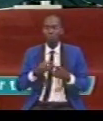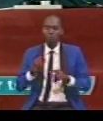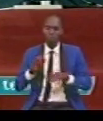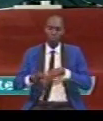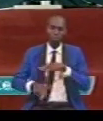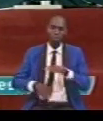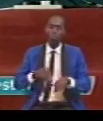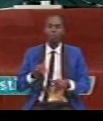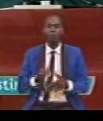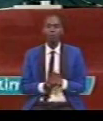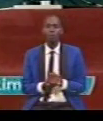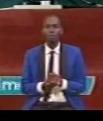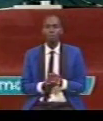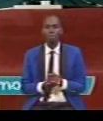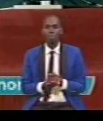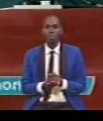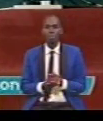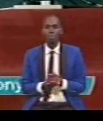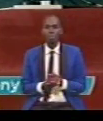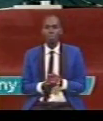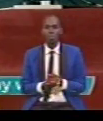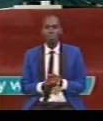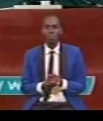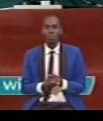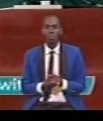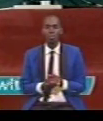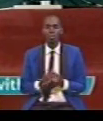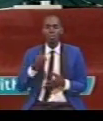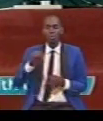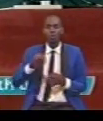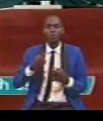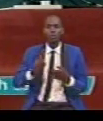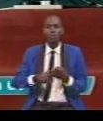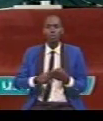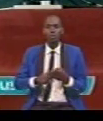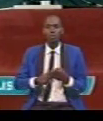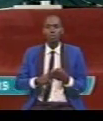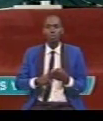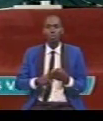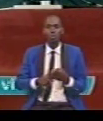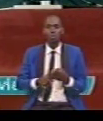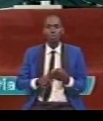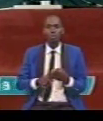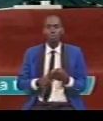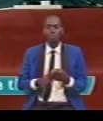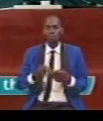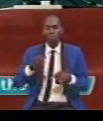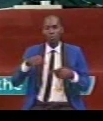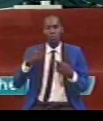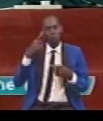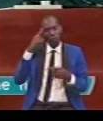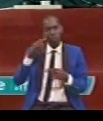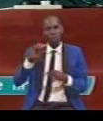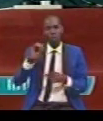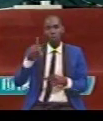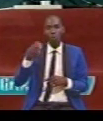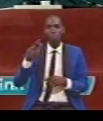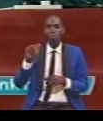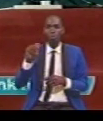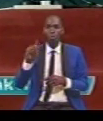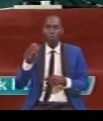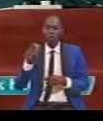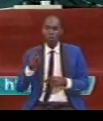was describing. So normally we have to go into theater and try to relieve that compression. But it's